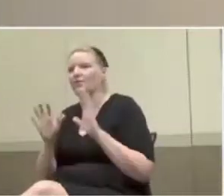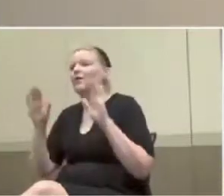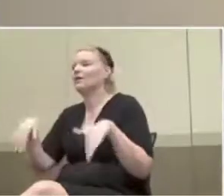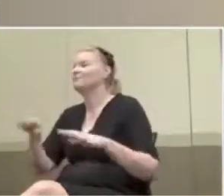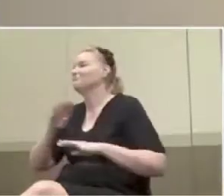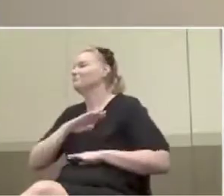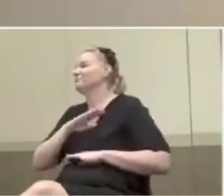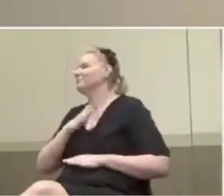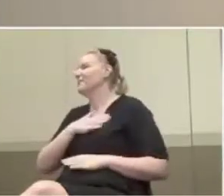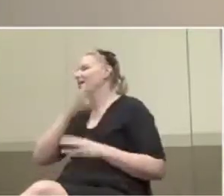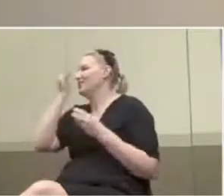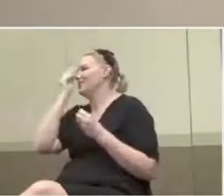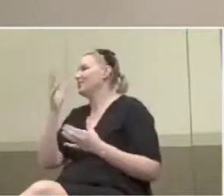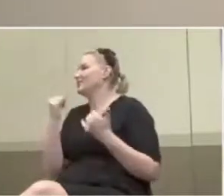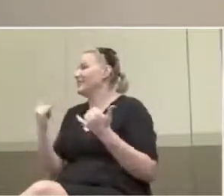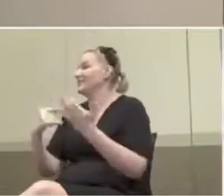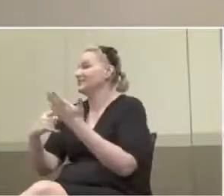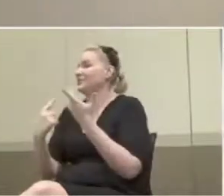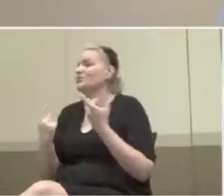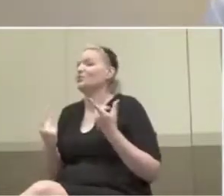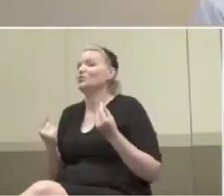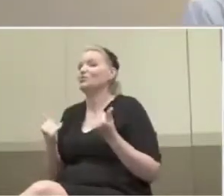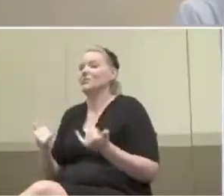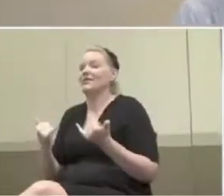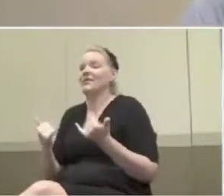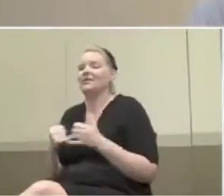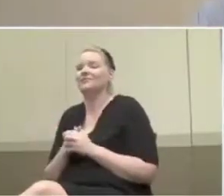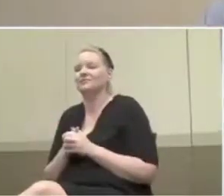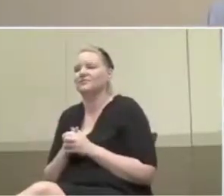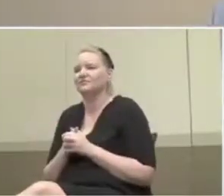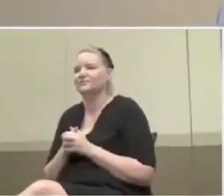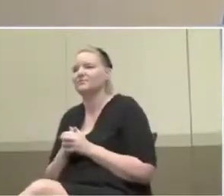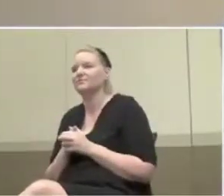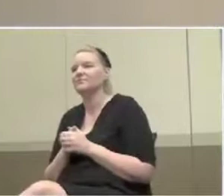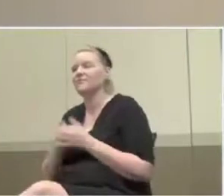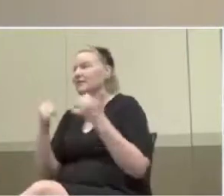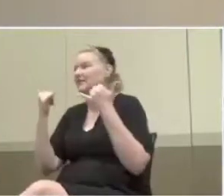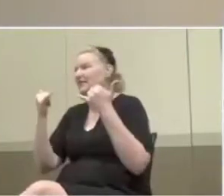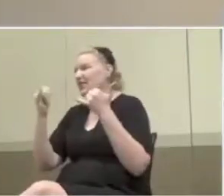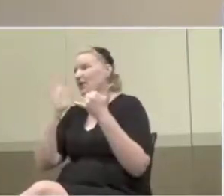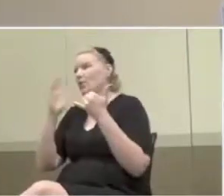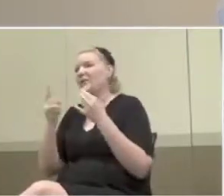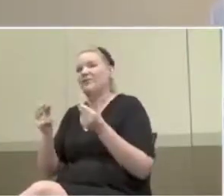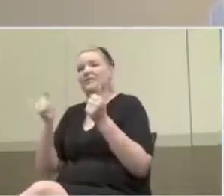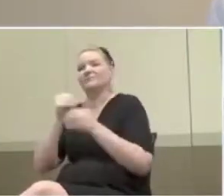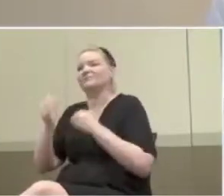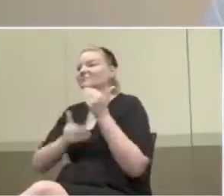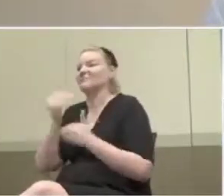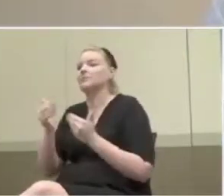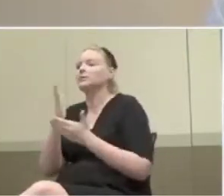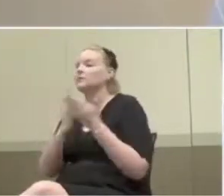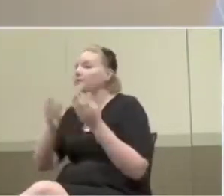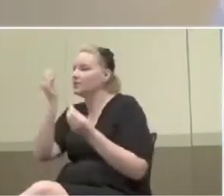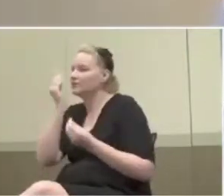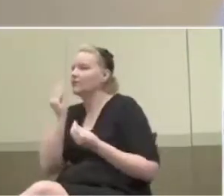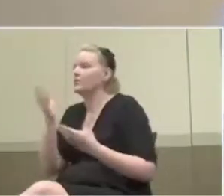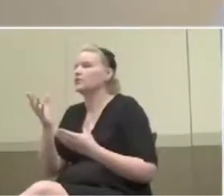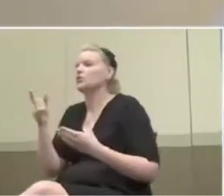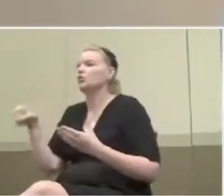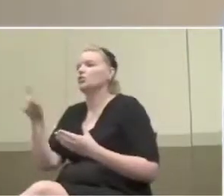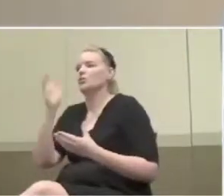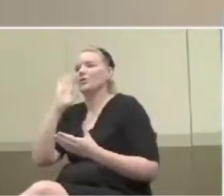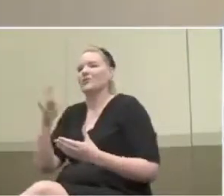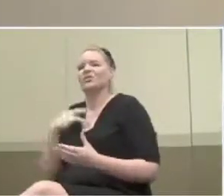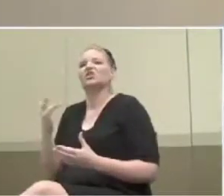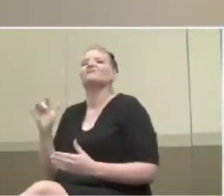Let's talk about what we're going to do today. So today is going to be a little fast-paced. Some of this stuff may ring very true to